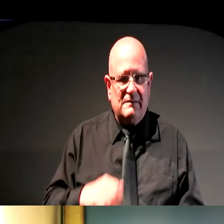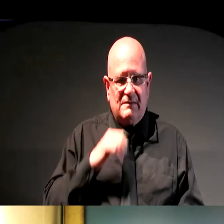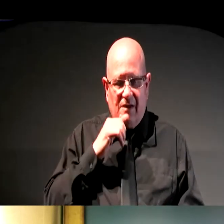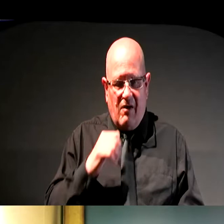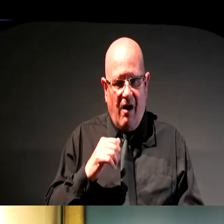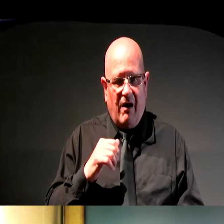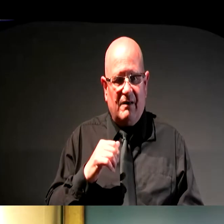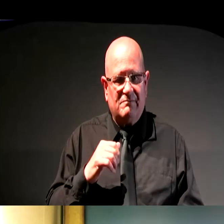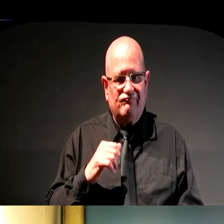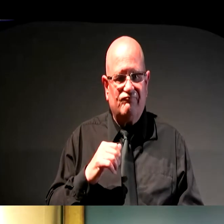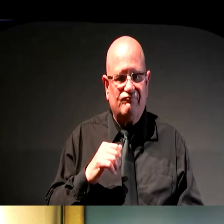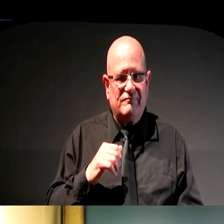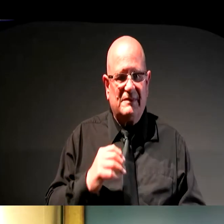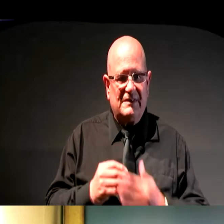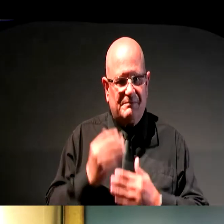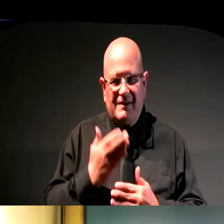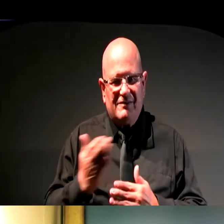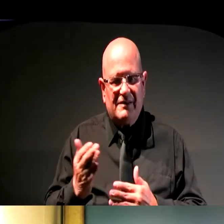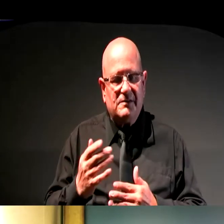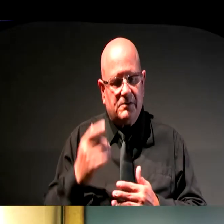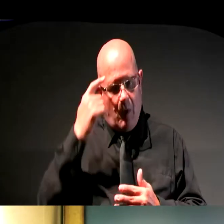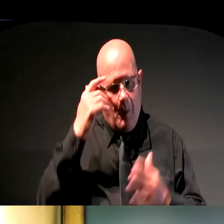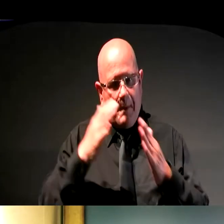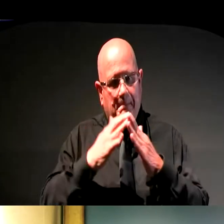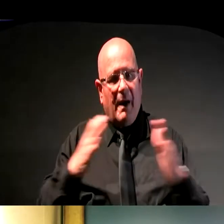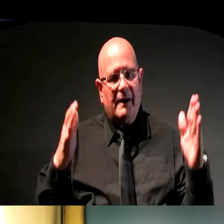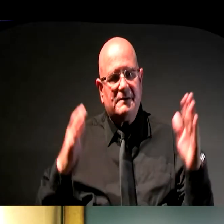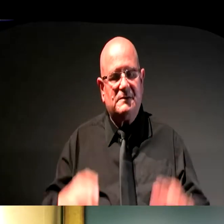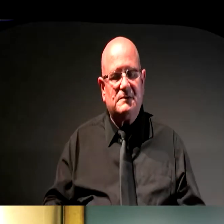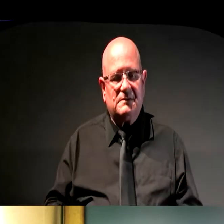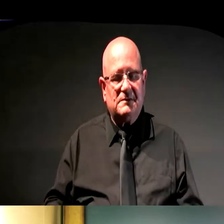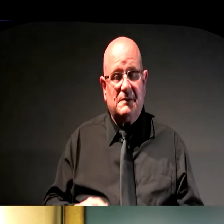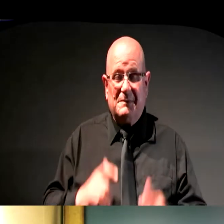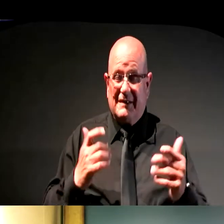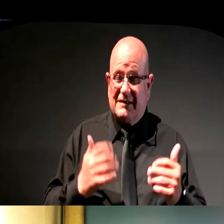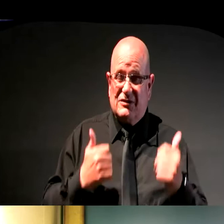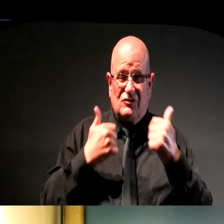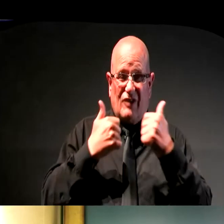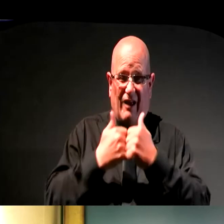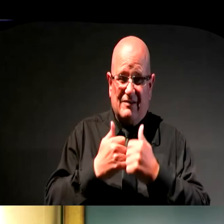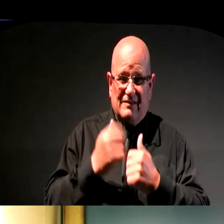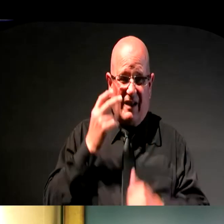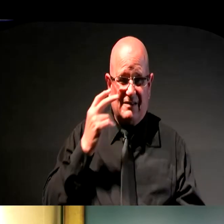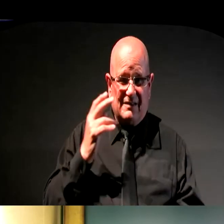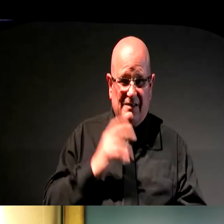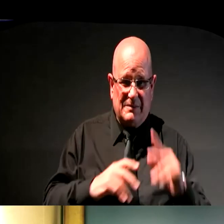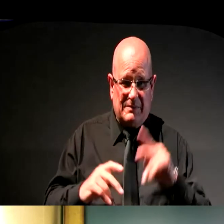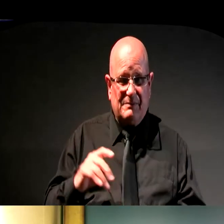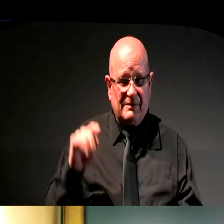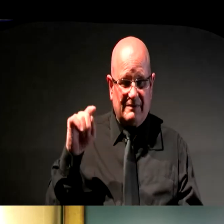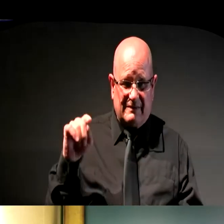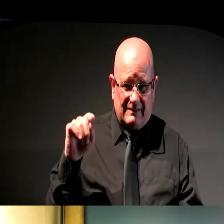attitude and open-mindedness. The biggest challenge that I see people like me face